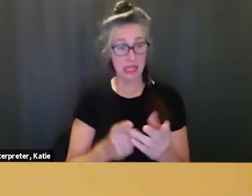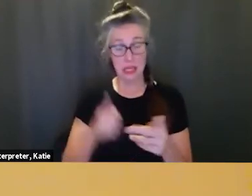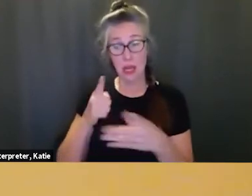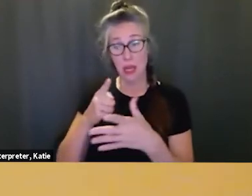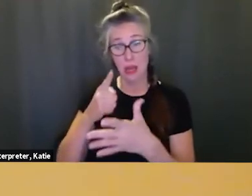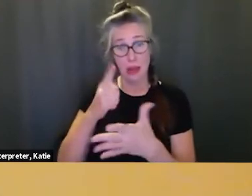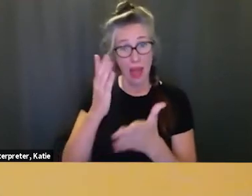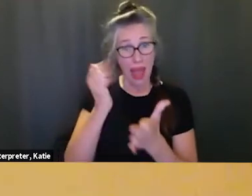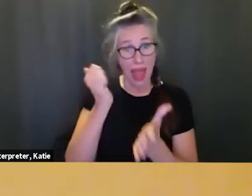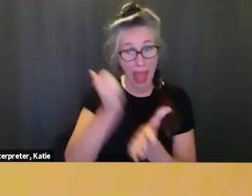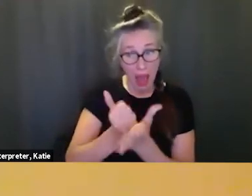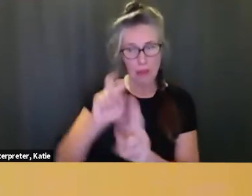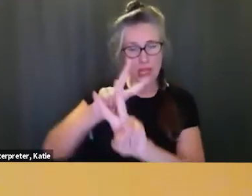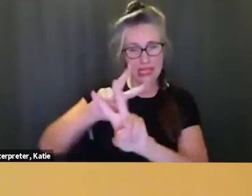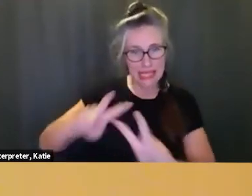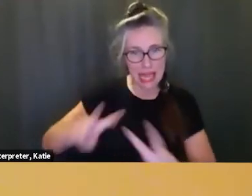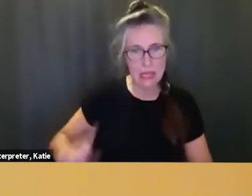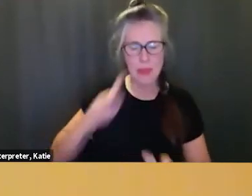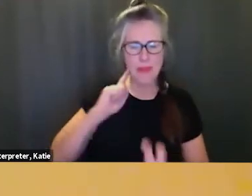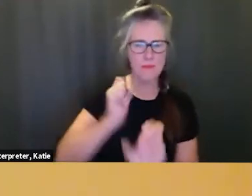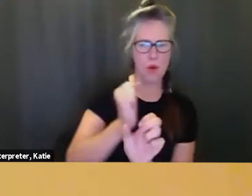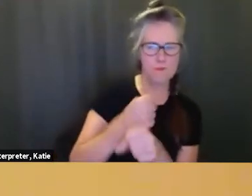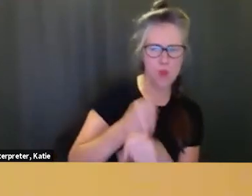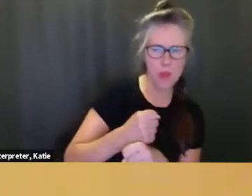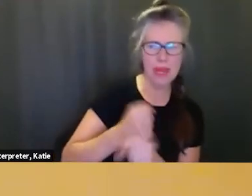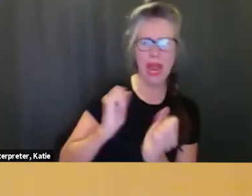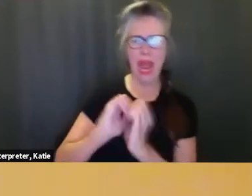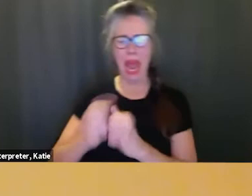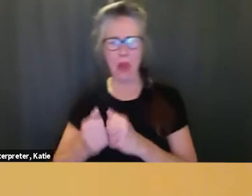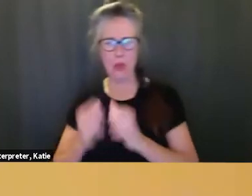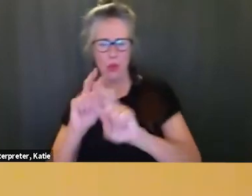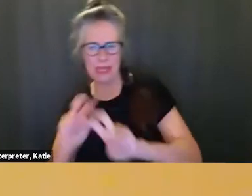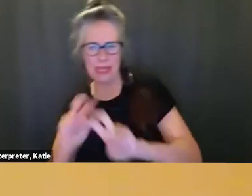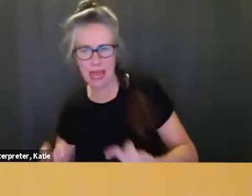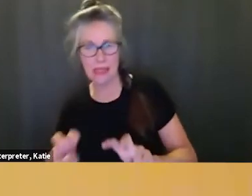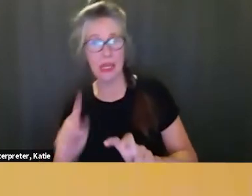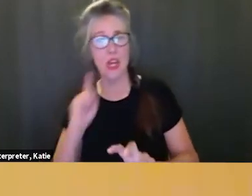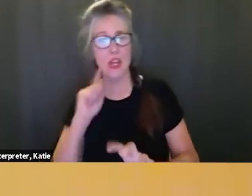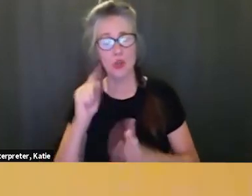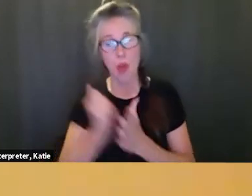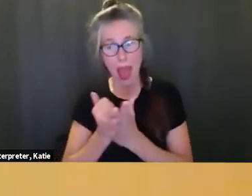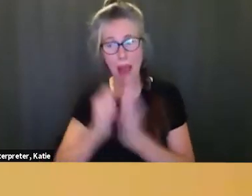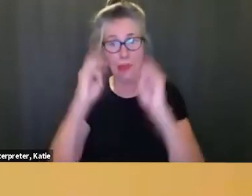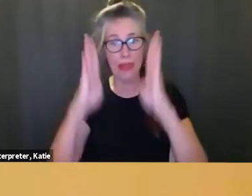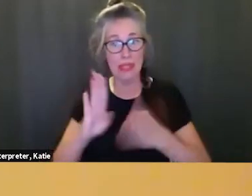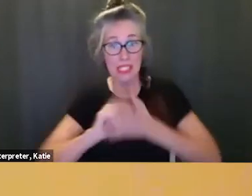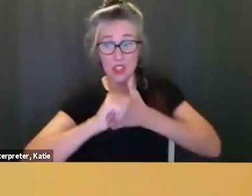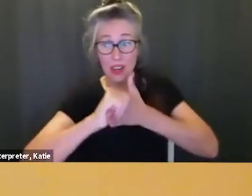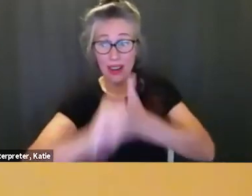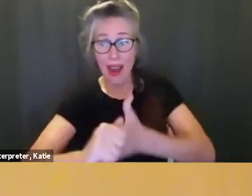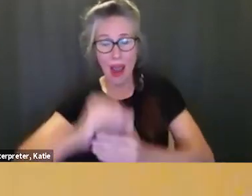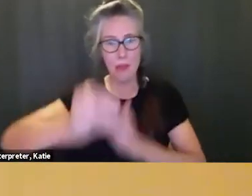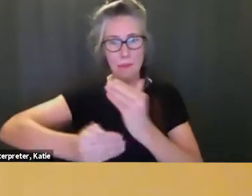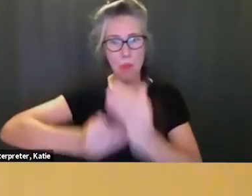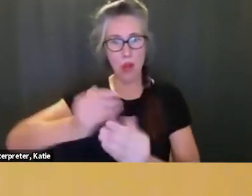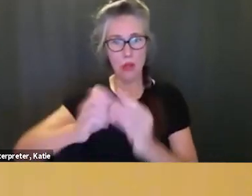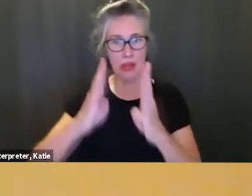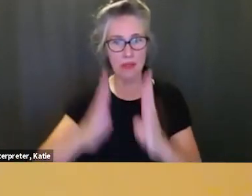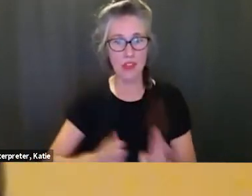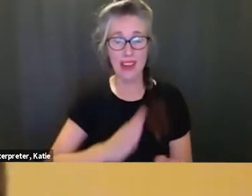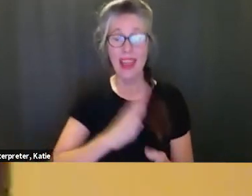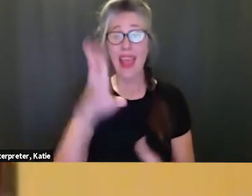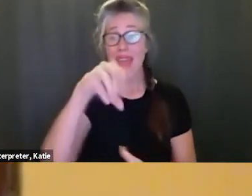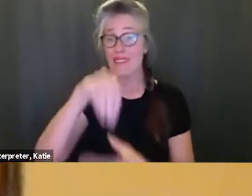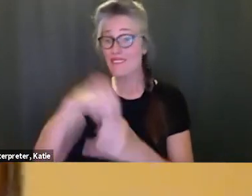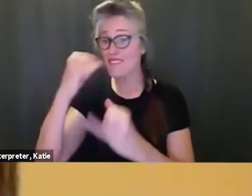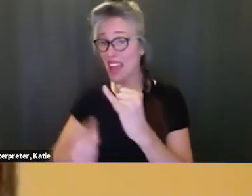to help teachers monitor and and guide student progress. Then finally, inclusivity